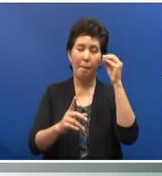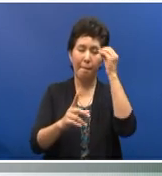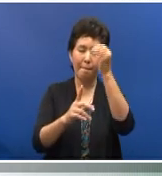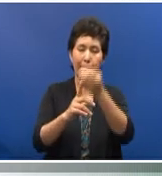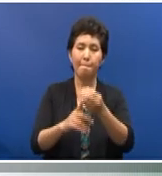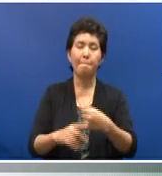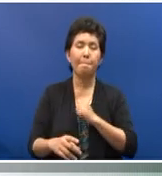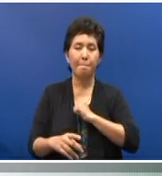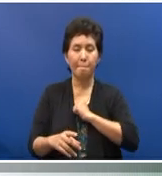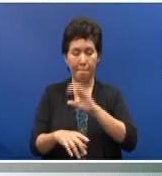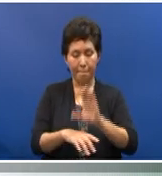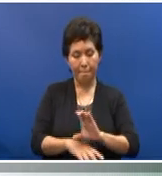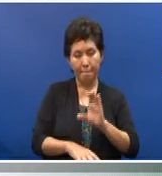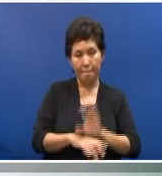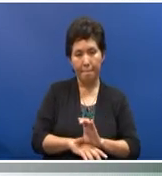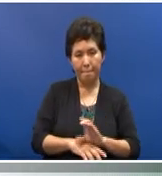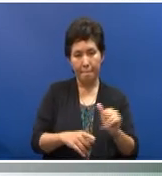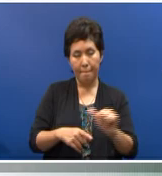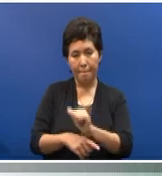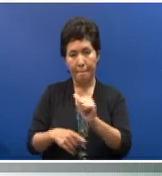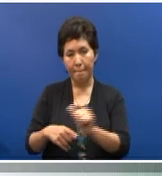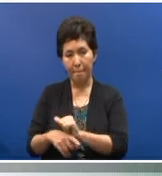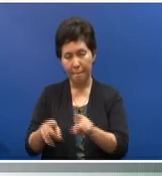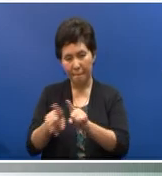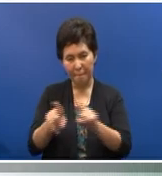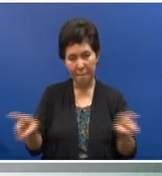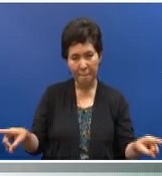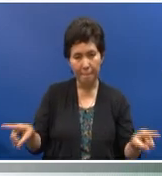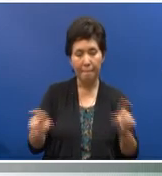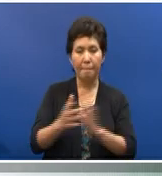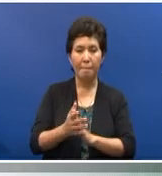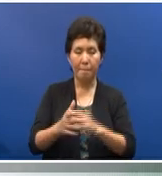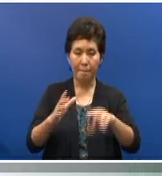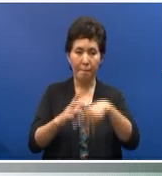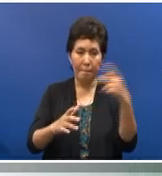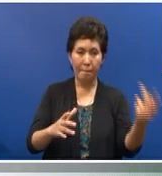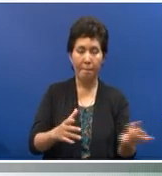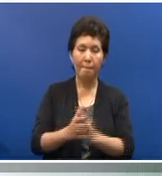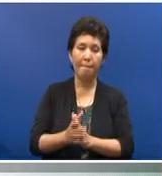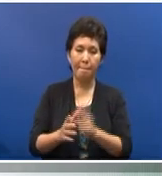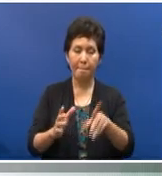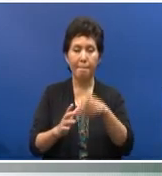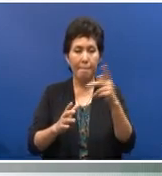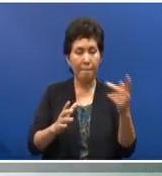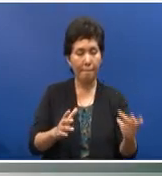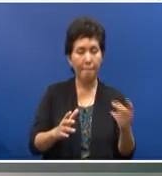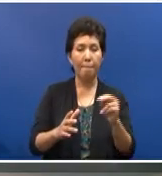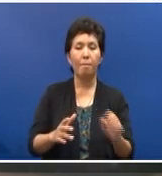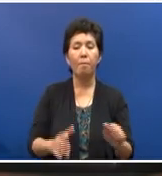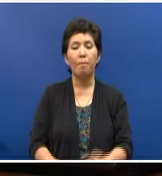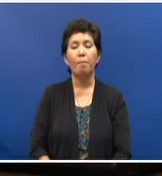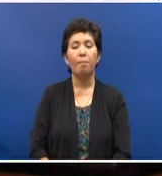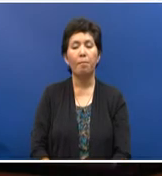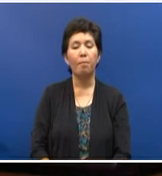own cultural practices, okay, and differentiate between adaptive and also maladaptive customs.